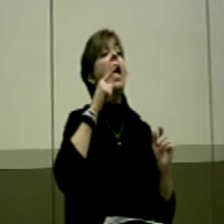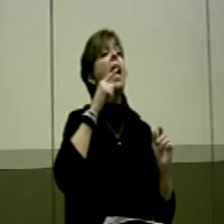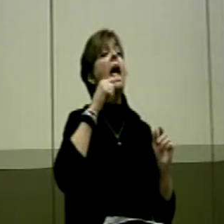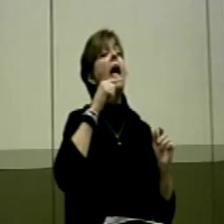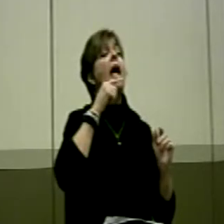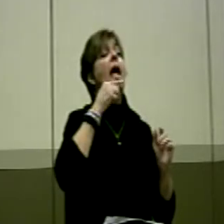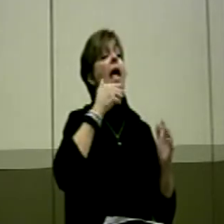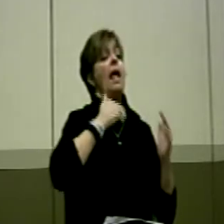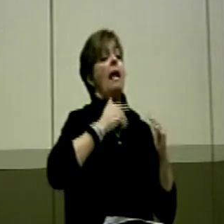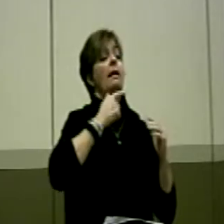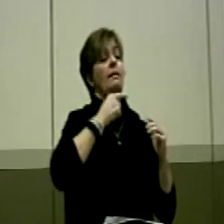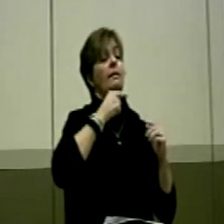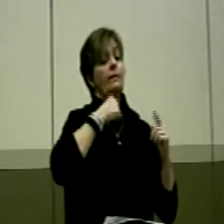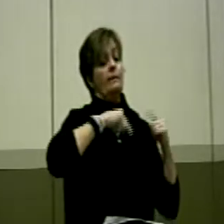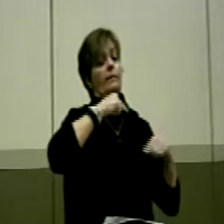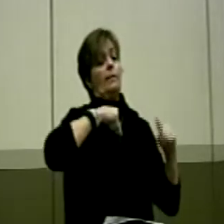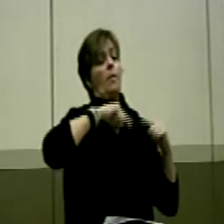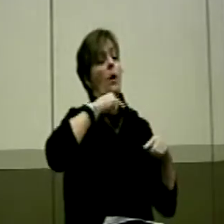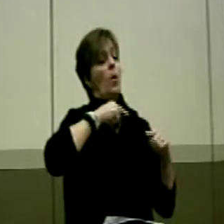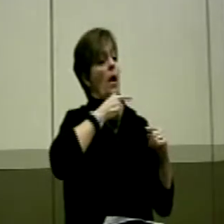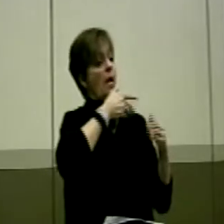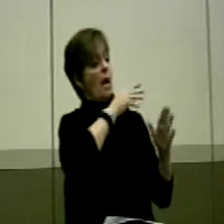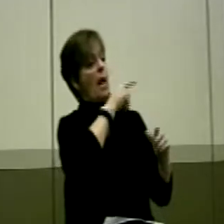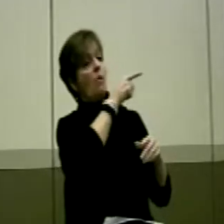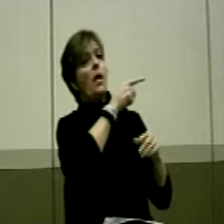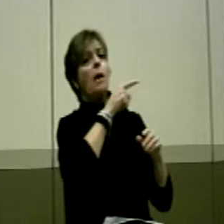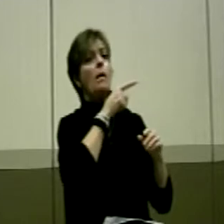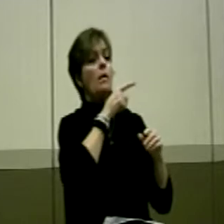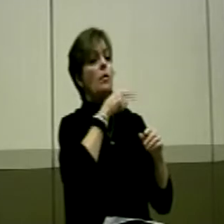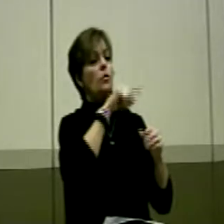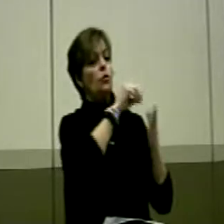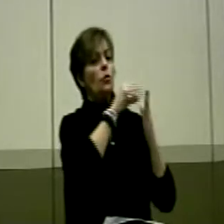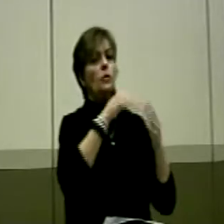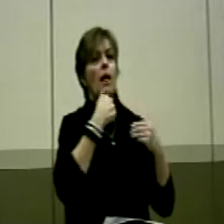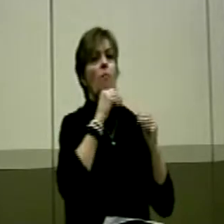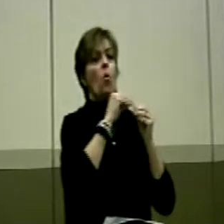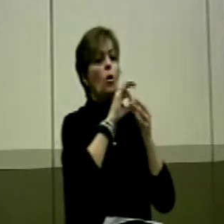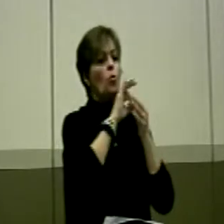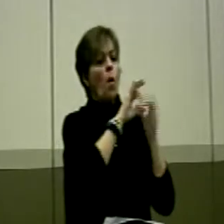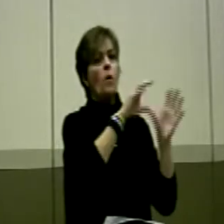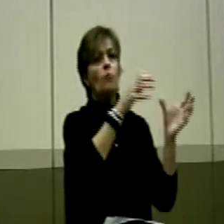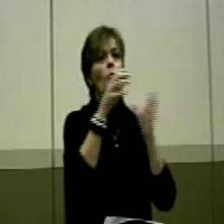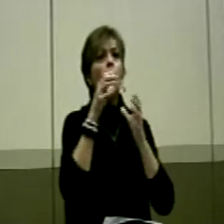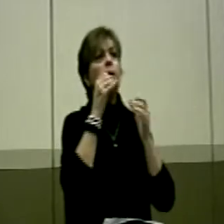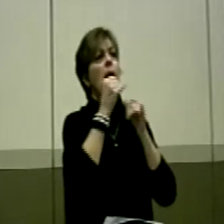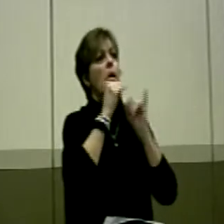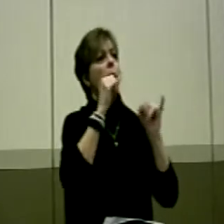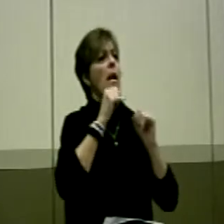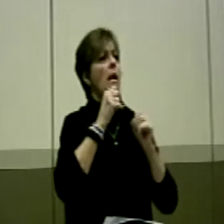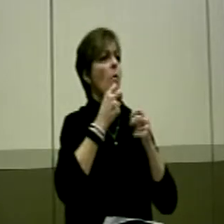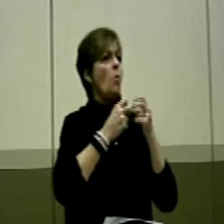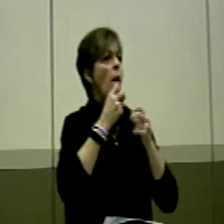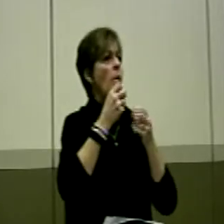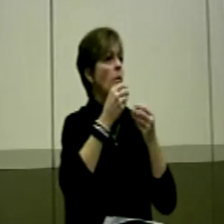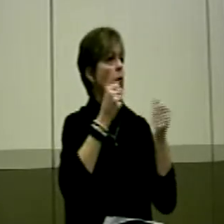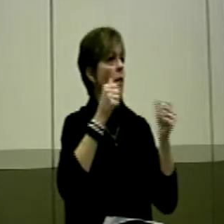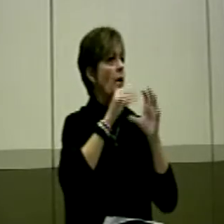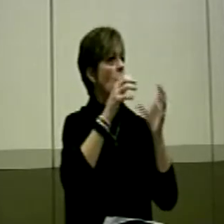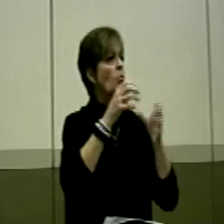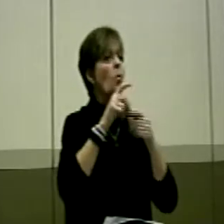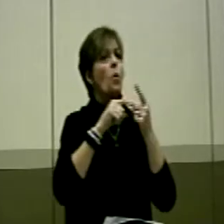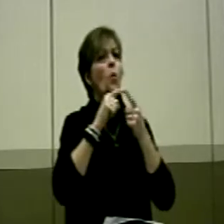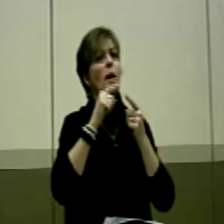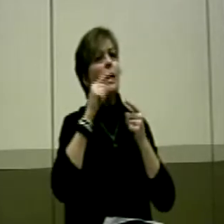like cooperative groups and like independent problem solving, like in a group, and where the teacher needs to facilitate it less. It's just something to keep in mind